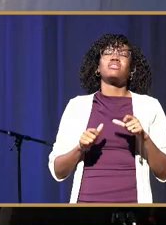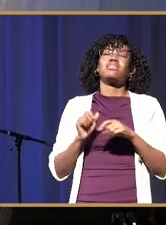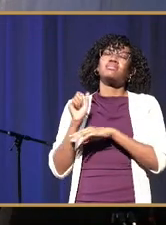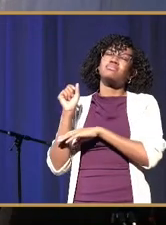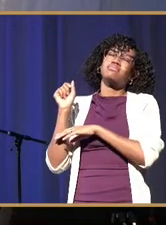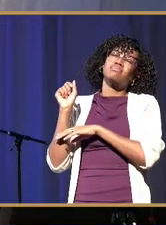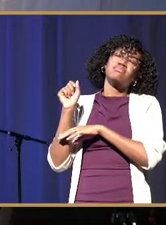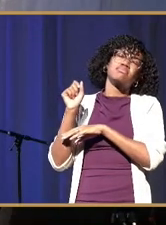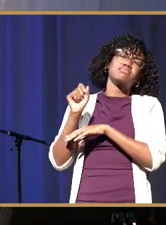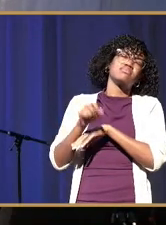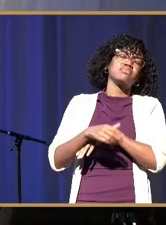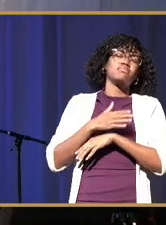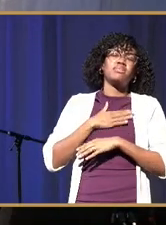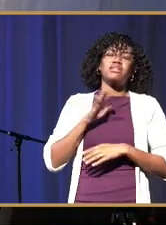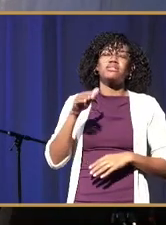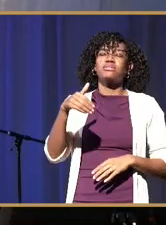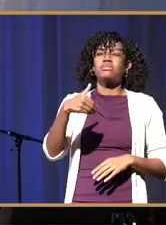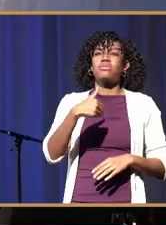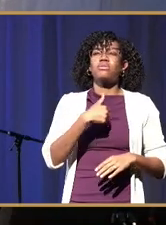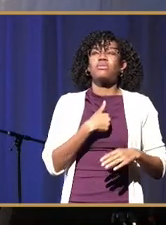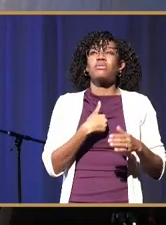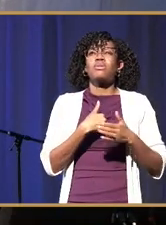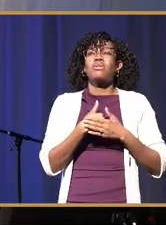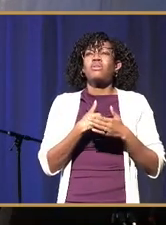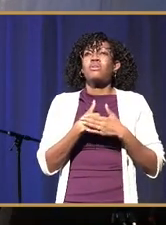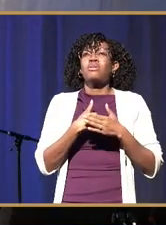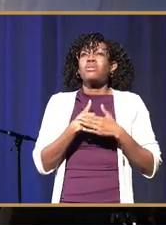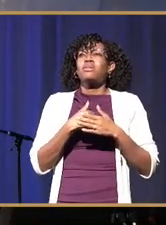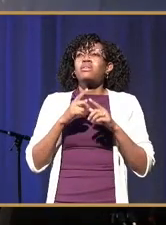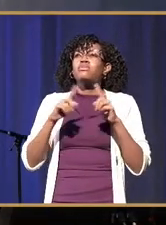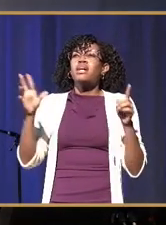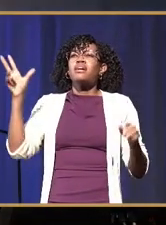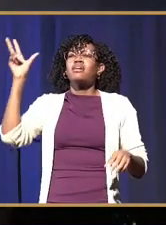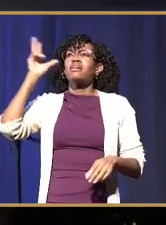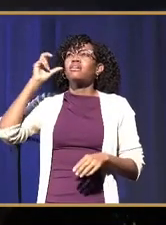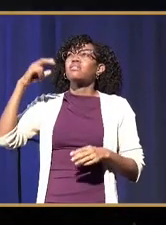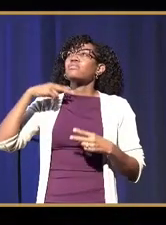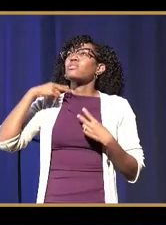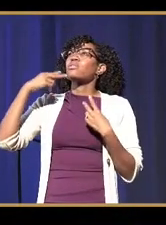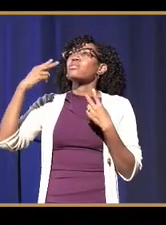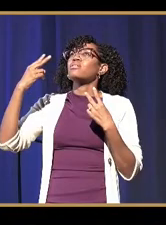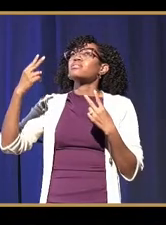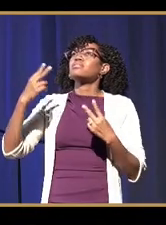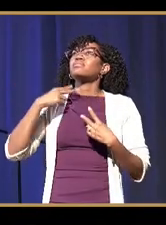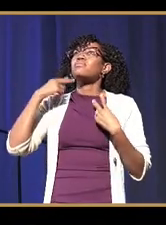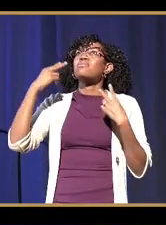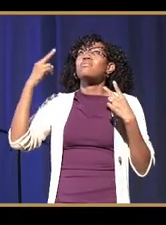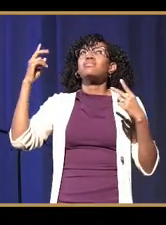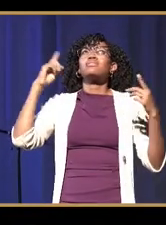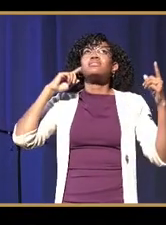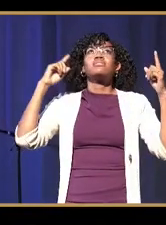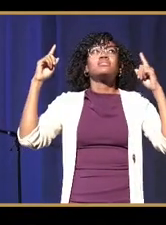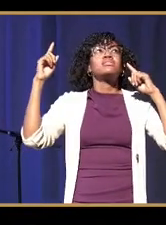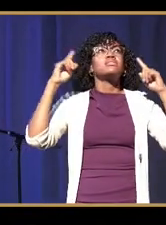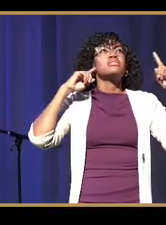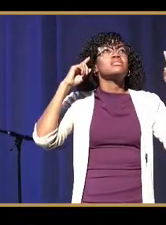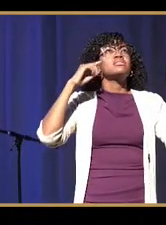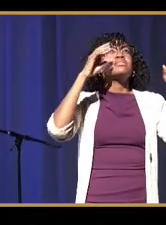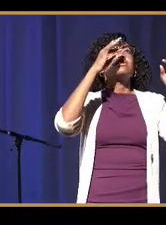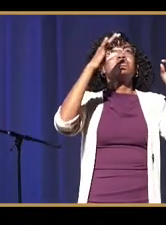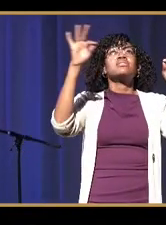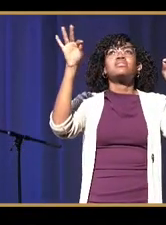my soul, but I heard the voice of the Savior